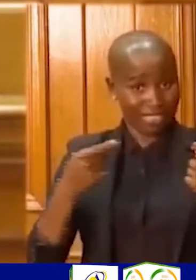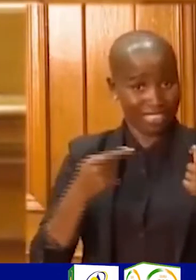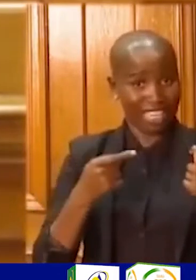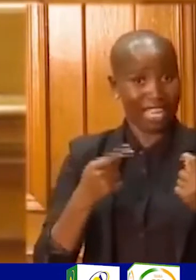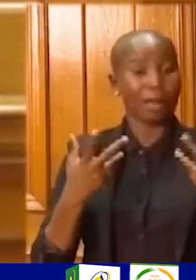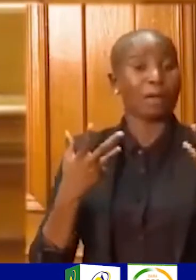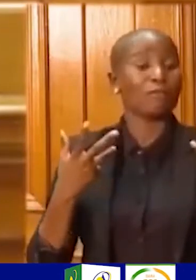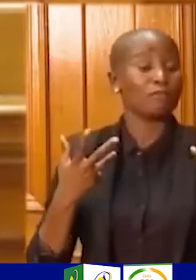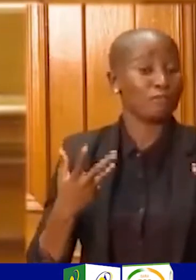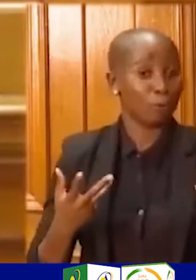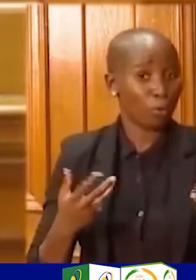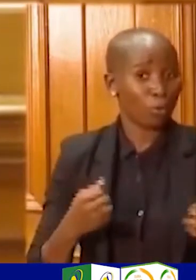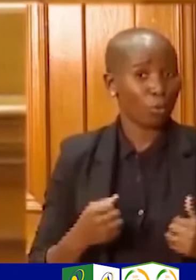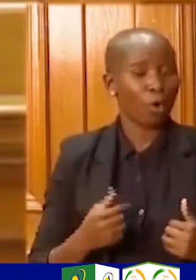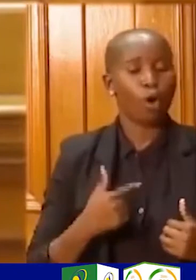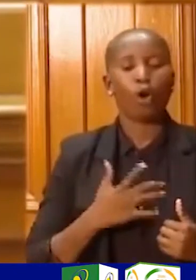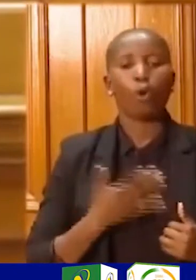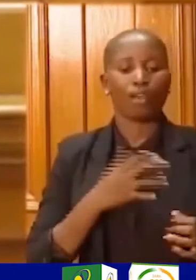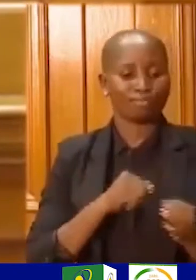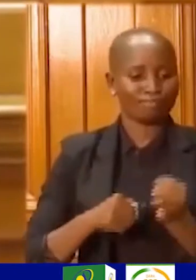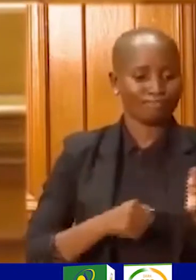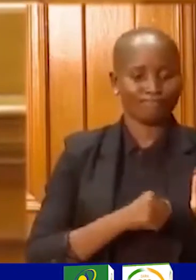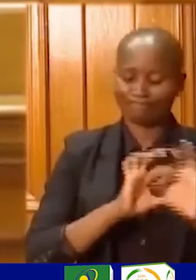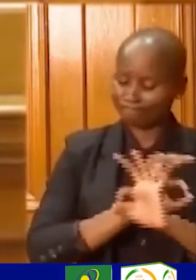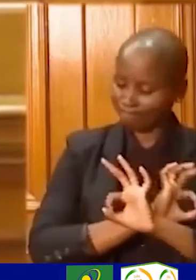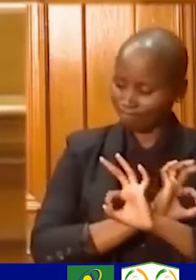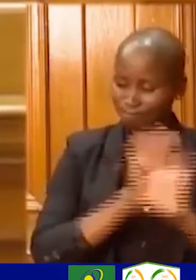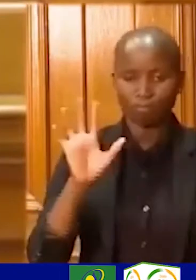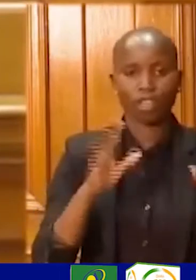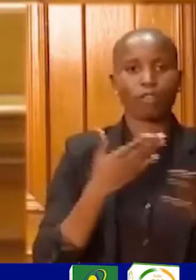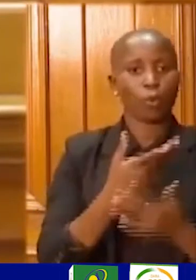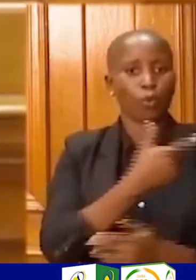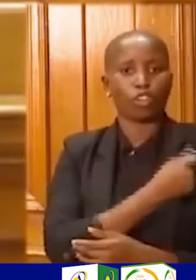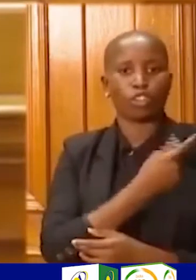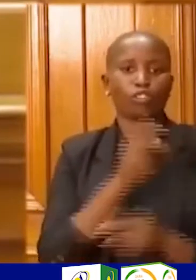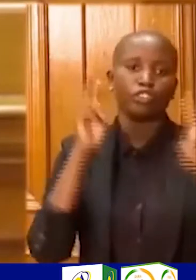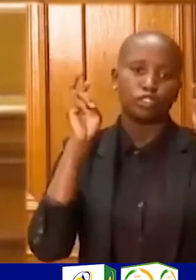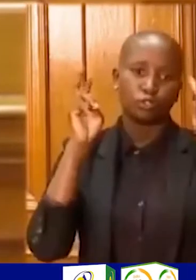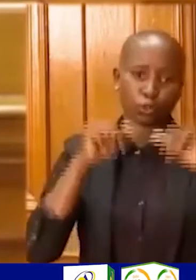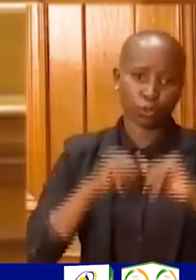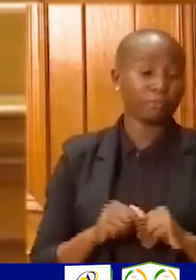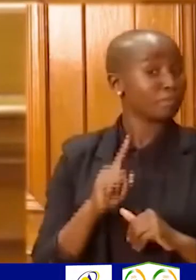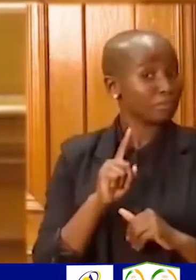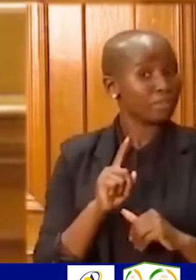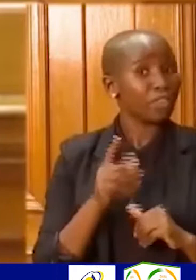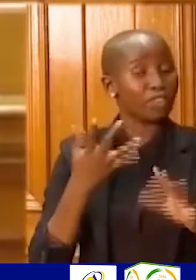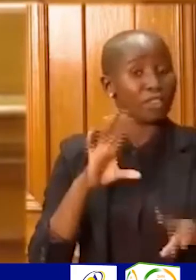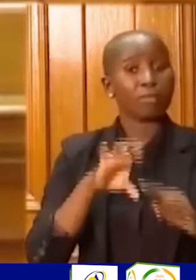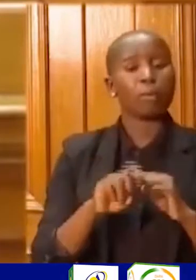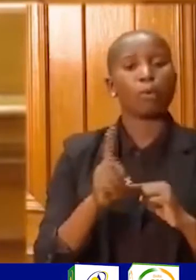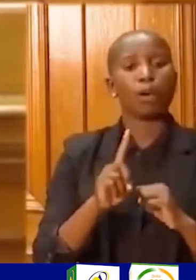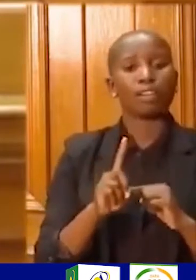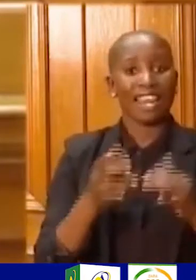Having developed a clear strategy on vaccines, we realized that what we now needed was to go and acquire